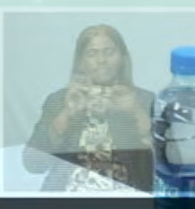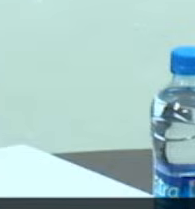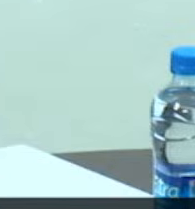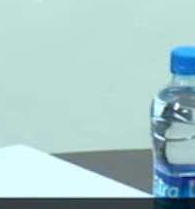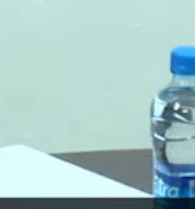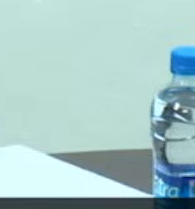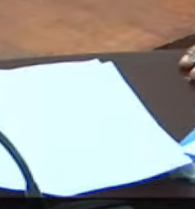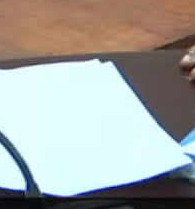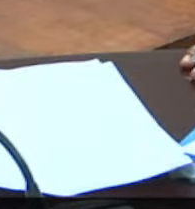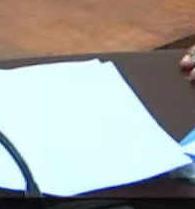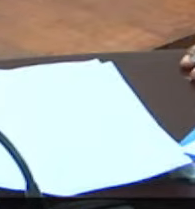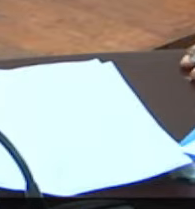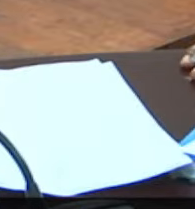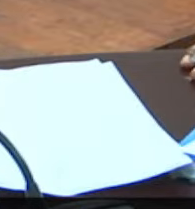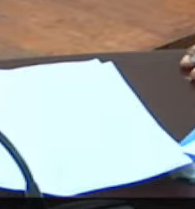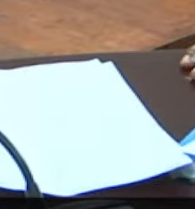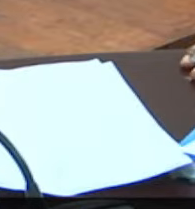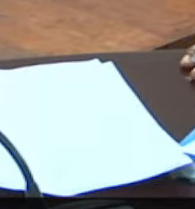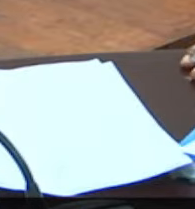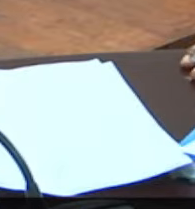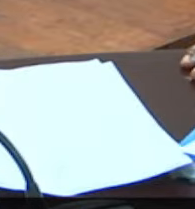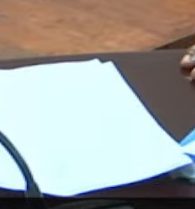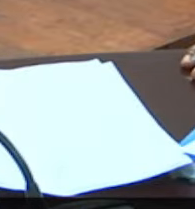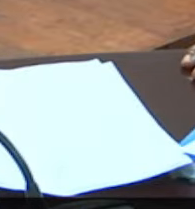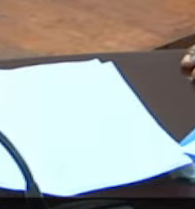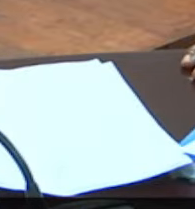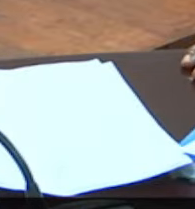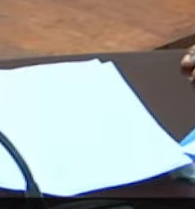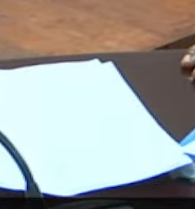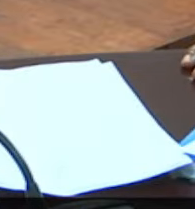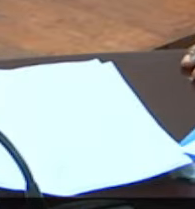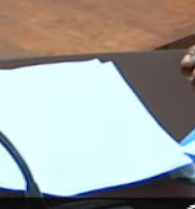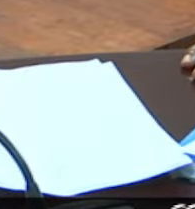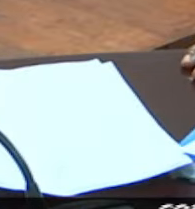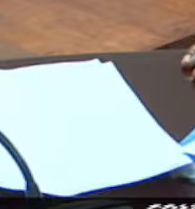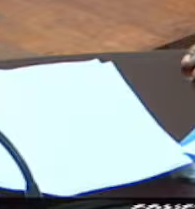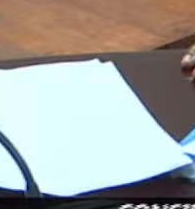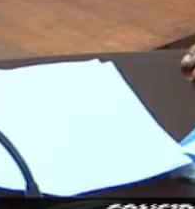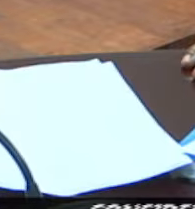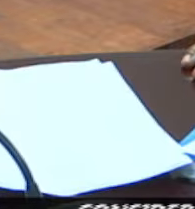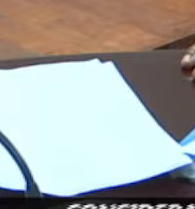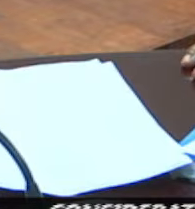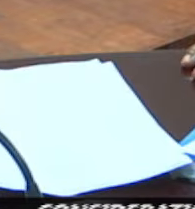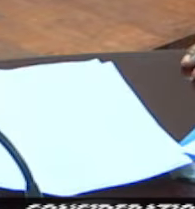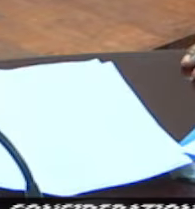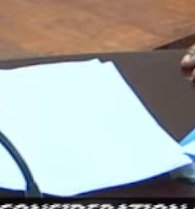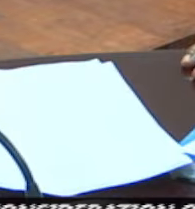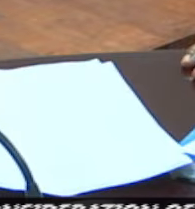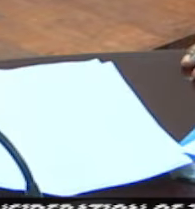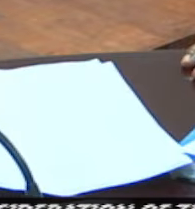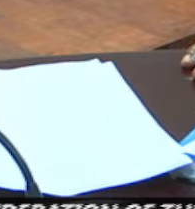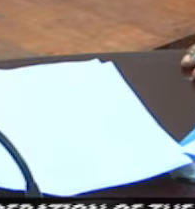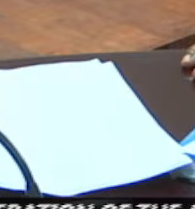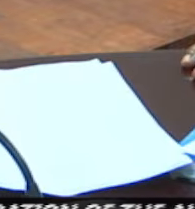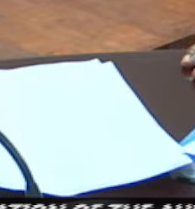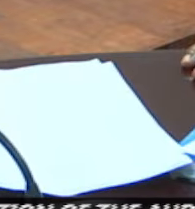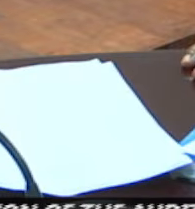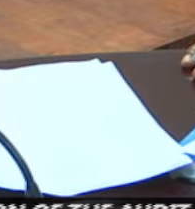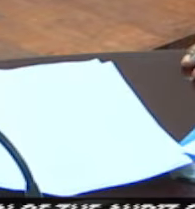right. You also wanted to find out how much did you spend on the fire station, if you have the figures.